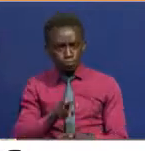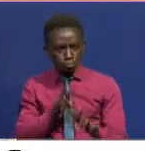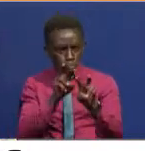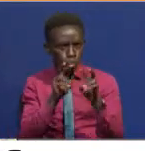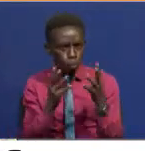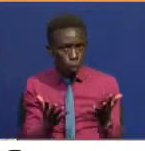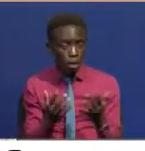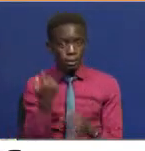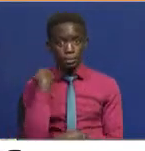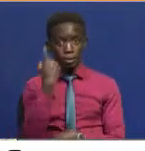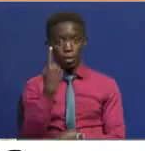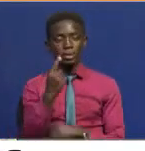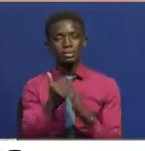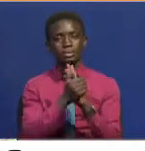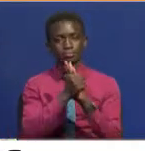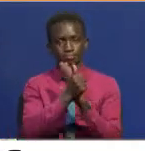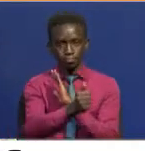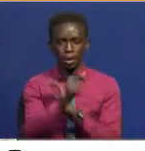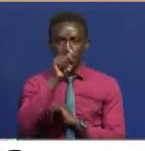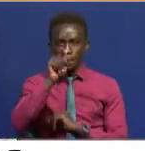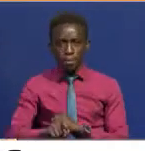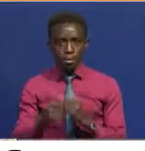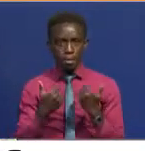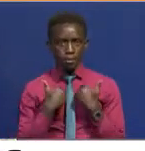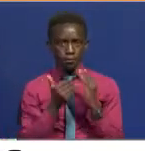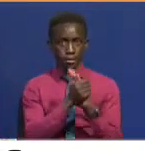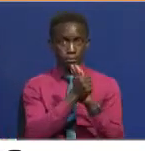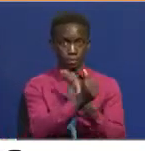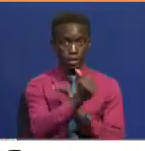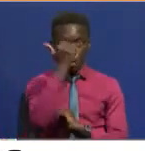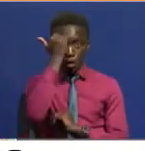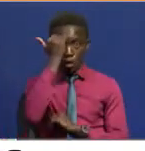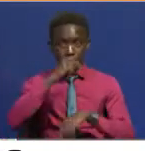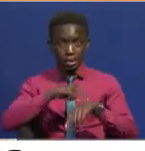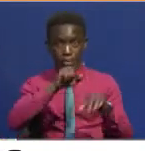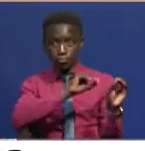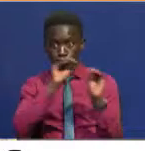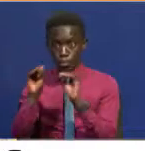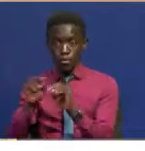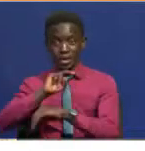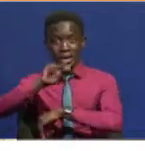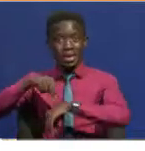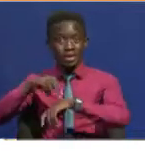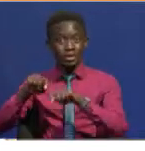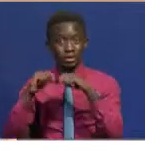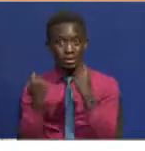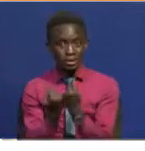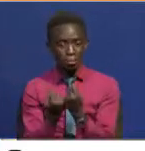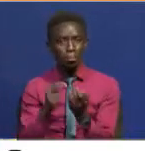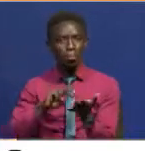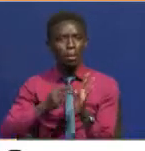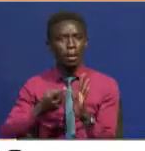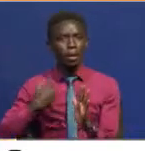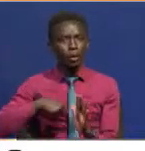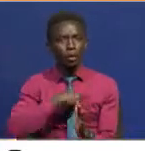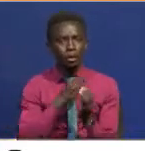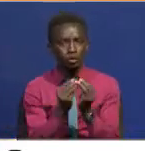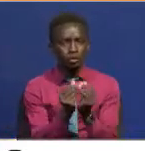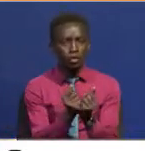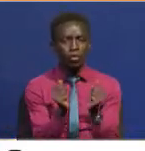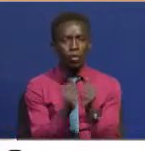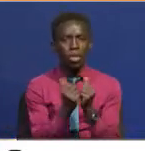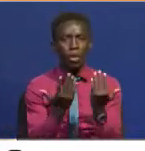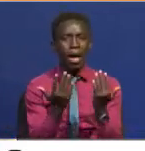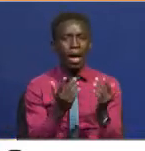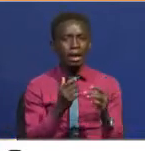skill. You have to have the skill, because when you come to the national team, it's we're now dealing with the advanced part